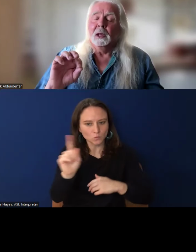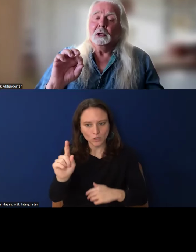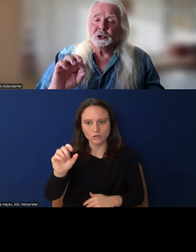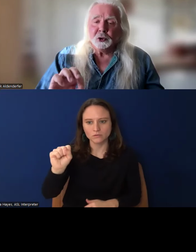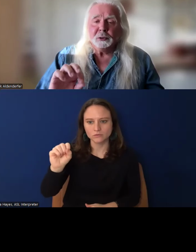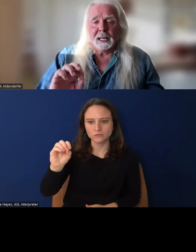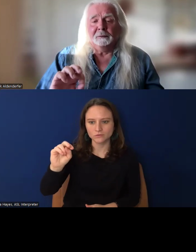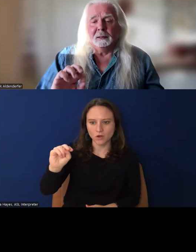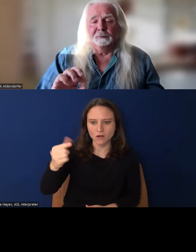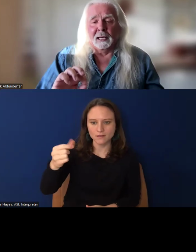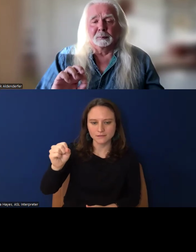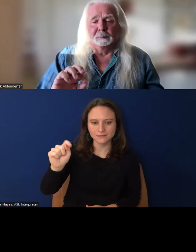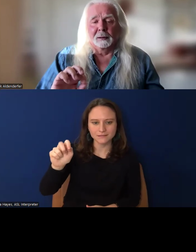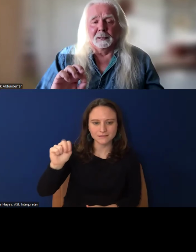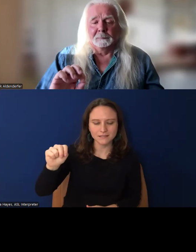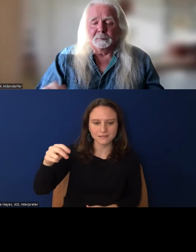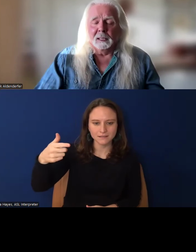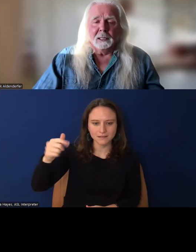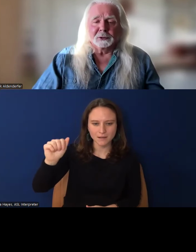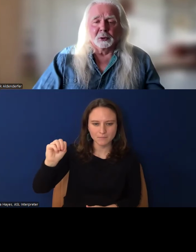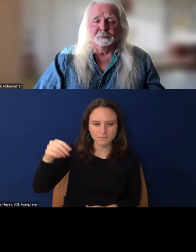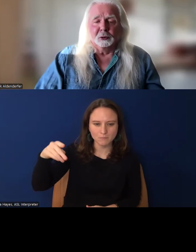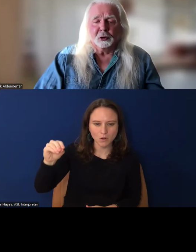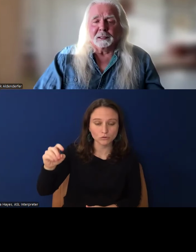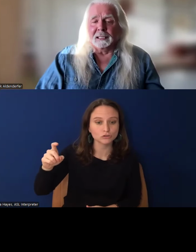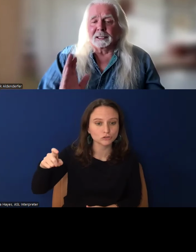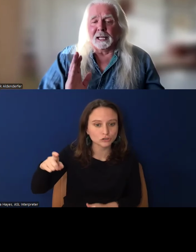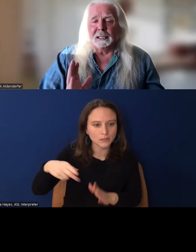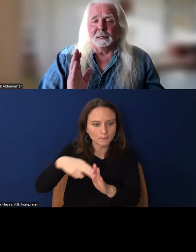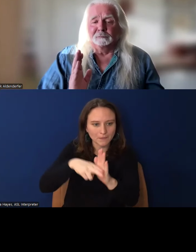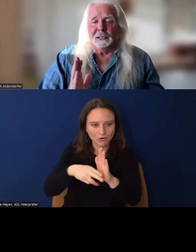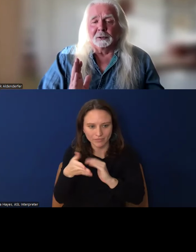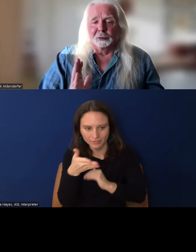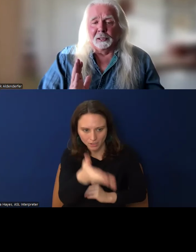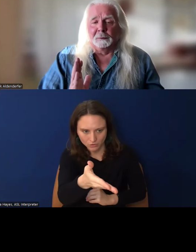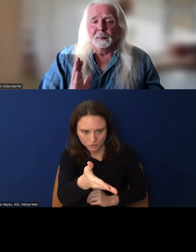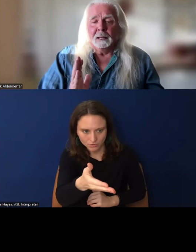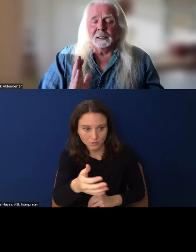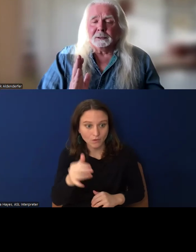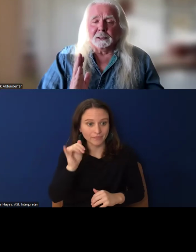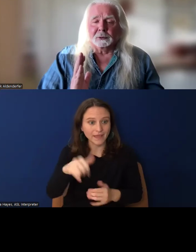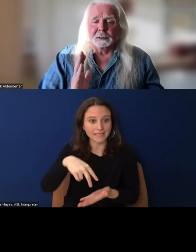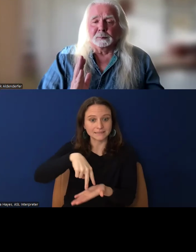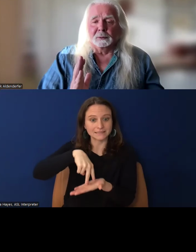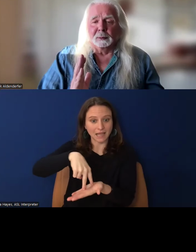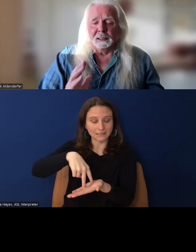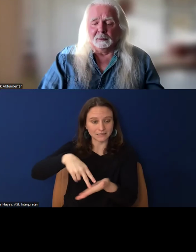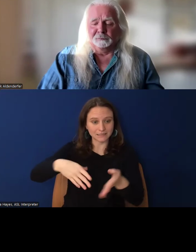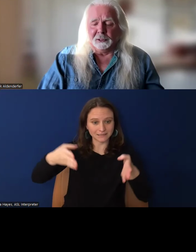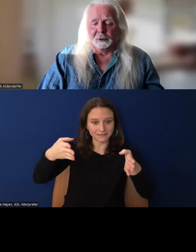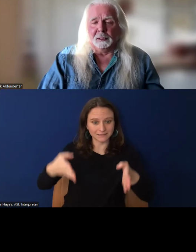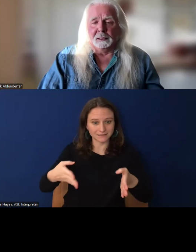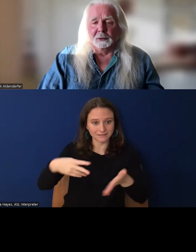Gampo should have in fact been buried. So if you look at that standing figure there, that's actually supposed to be